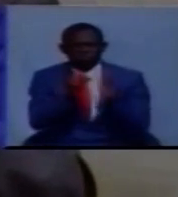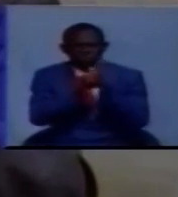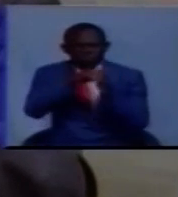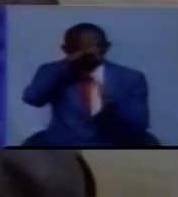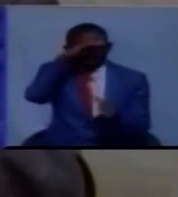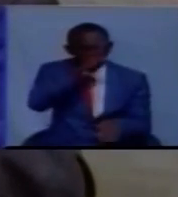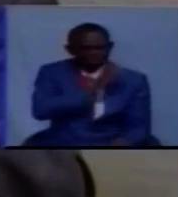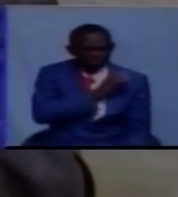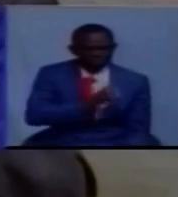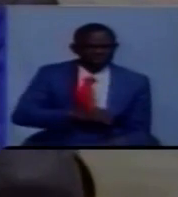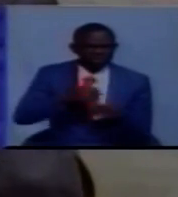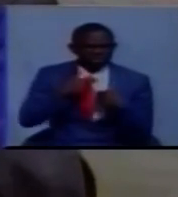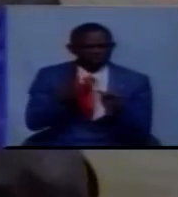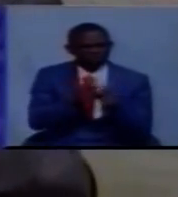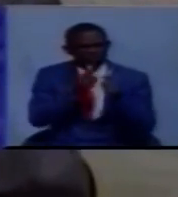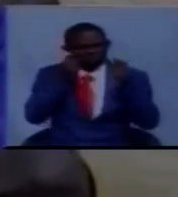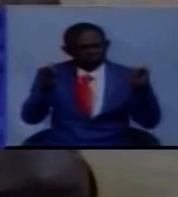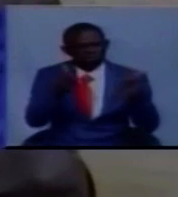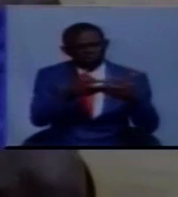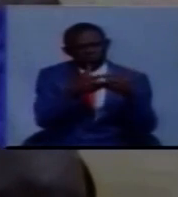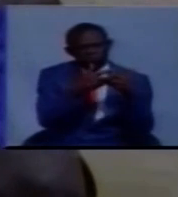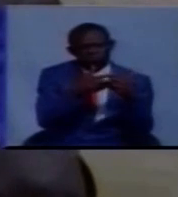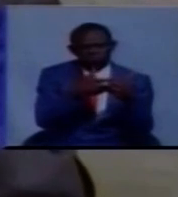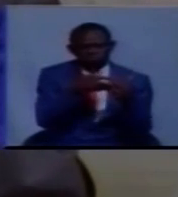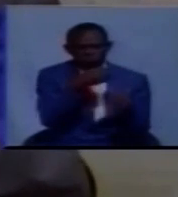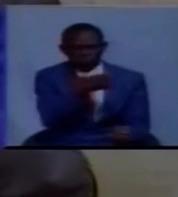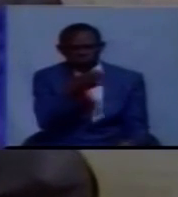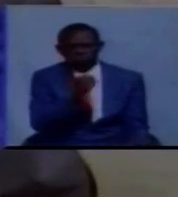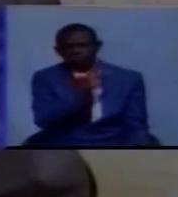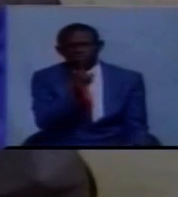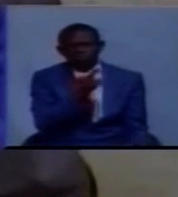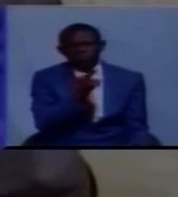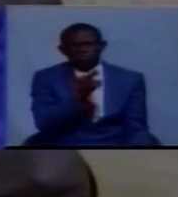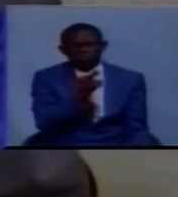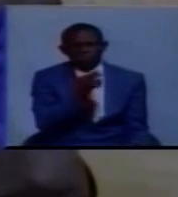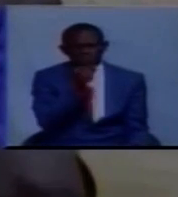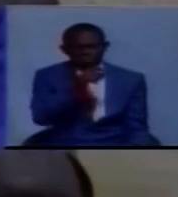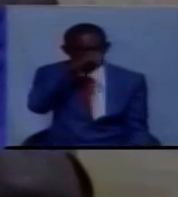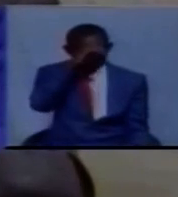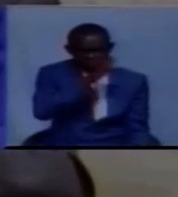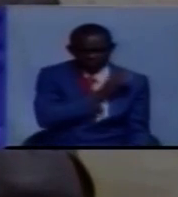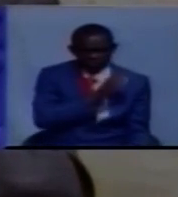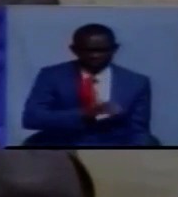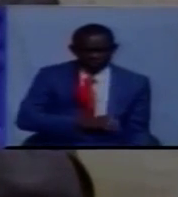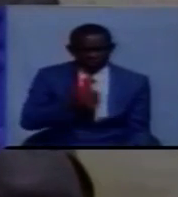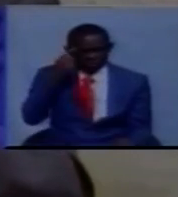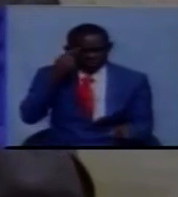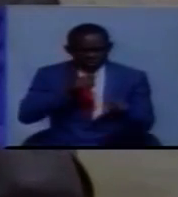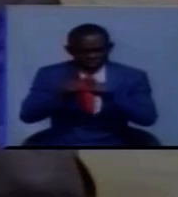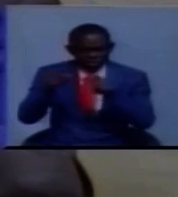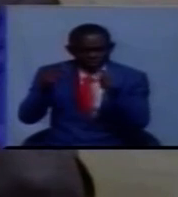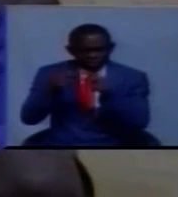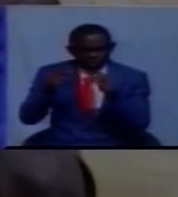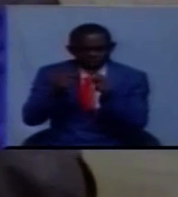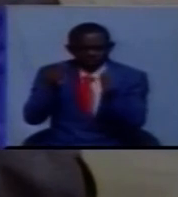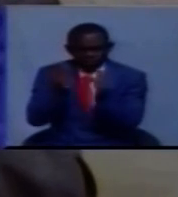into contract with the mines if he knows that after 3 years, then he will be redundant because he has got the equipment. He has got